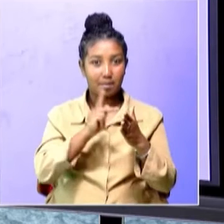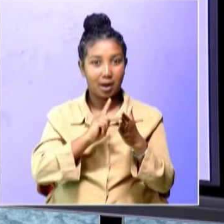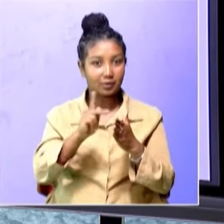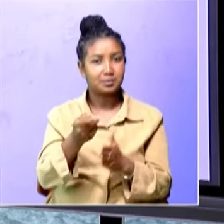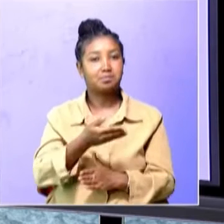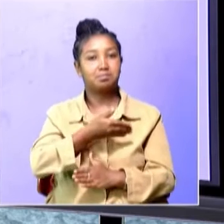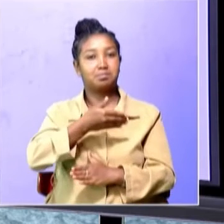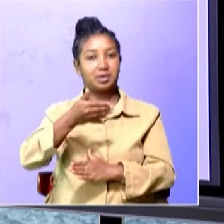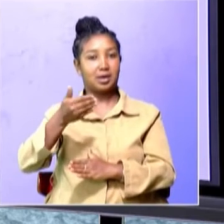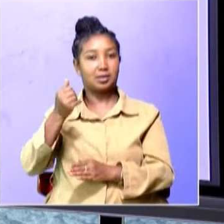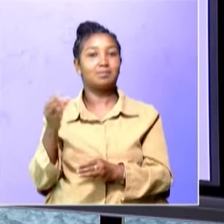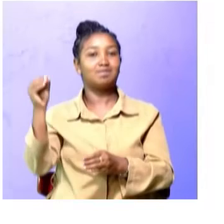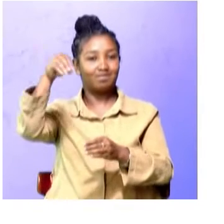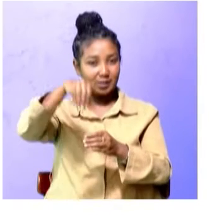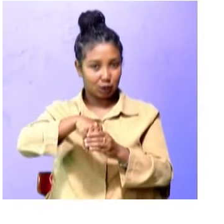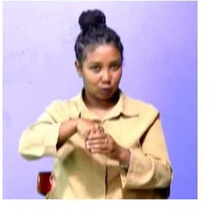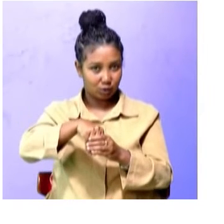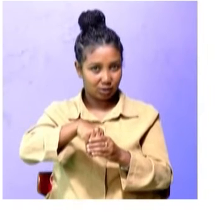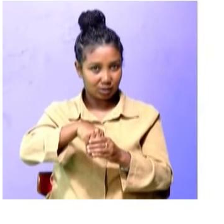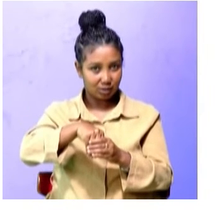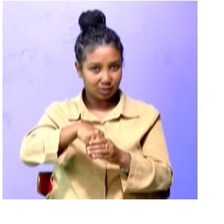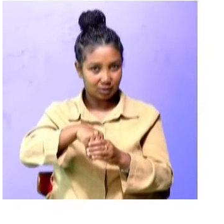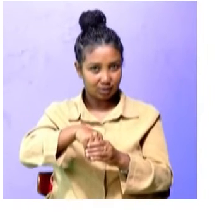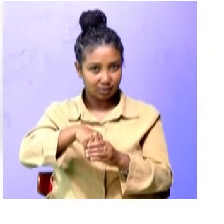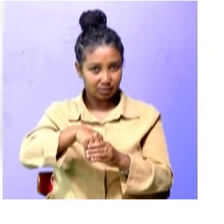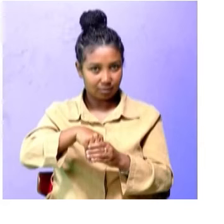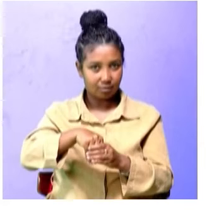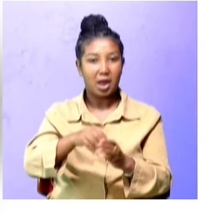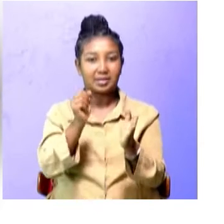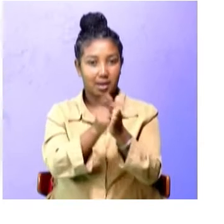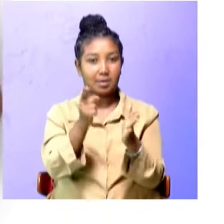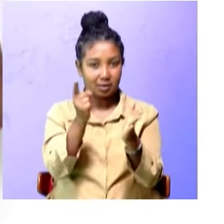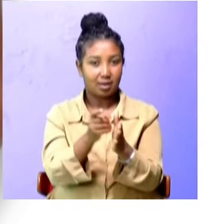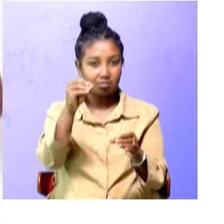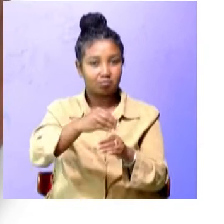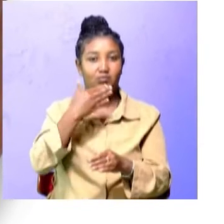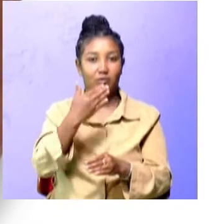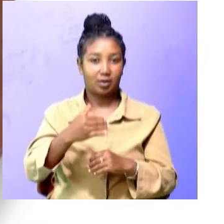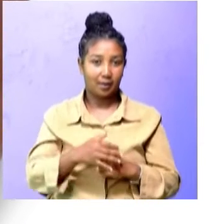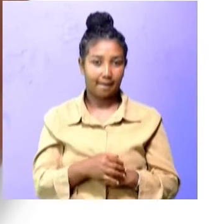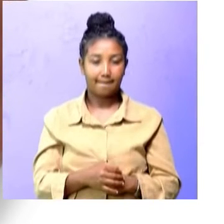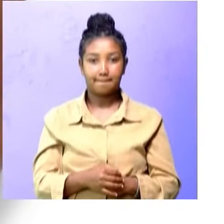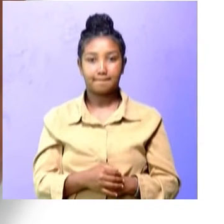it's better to include what? Examples.